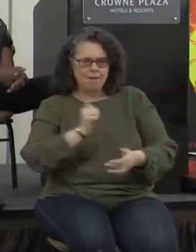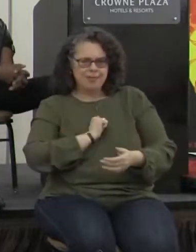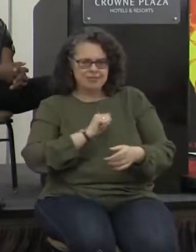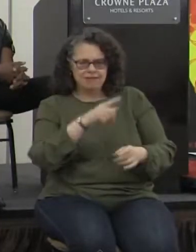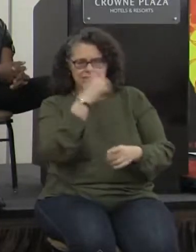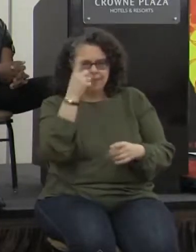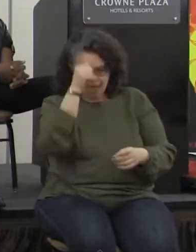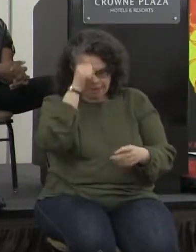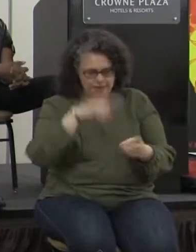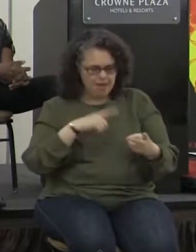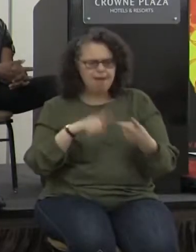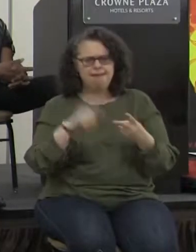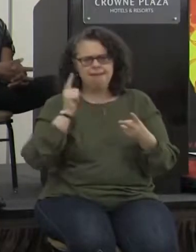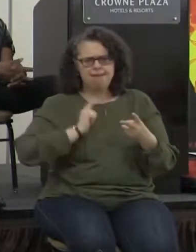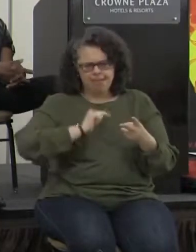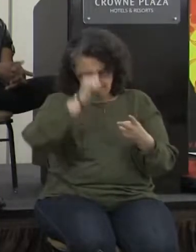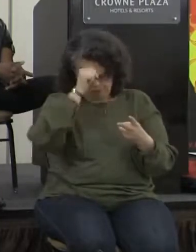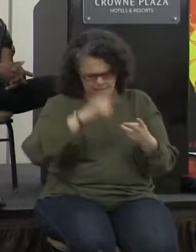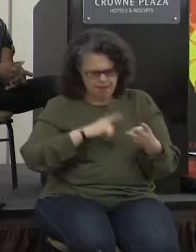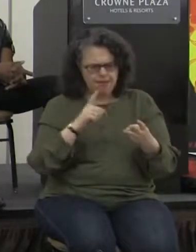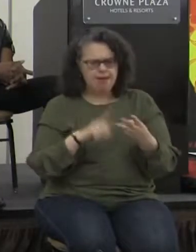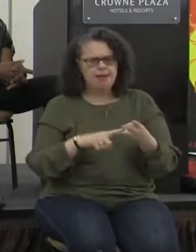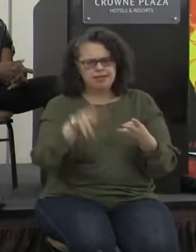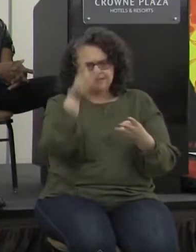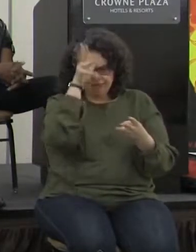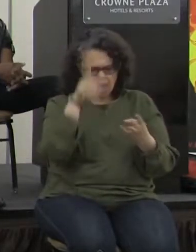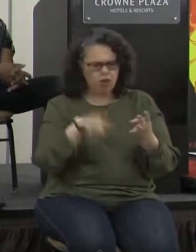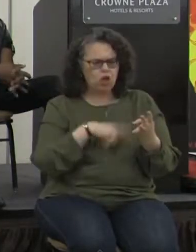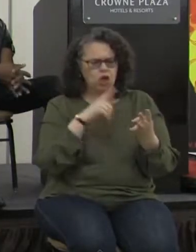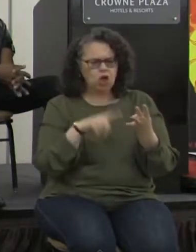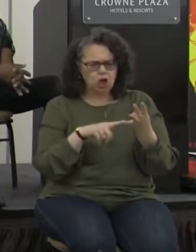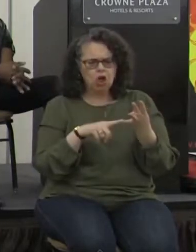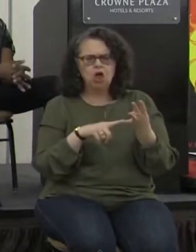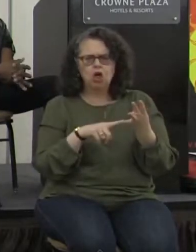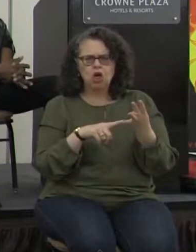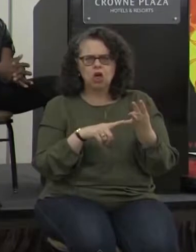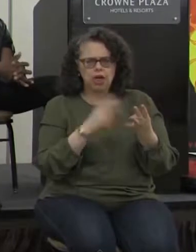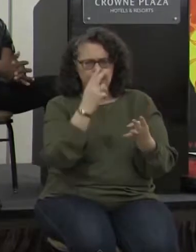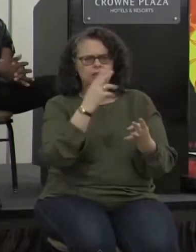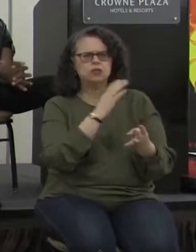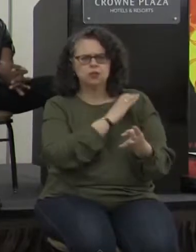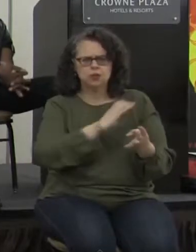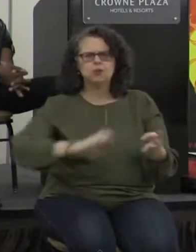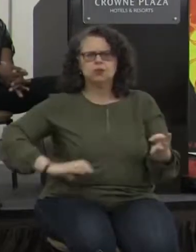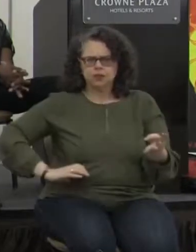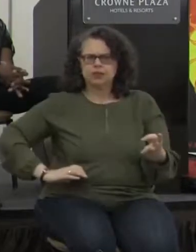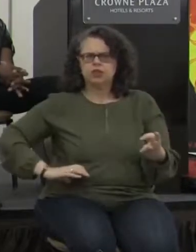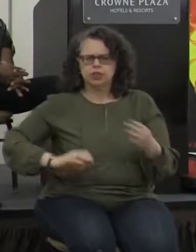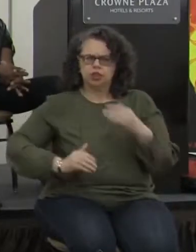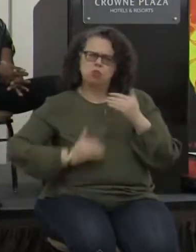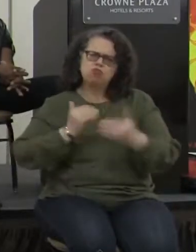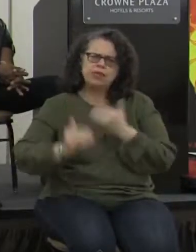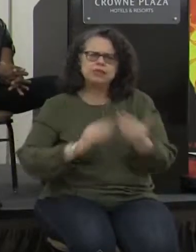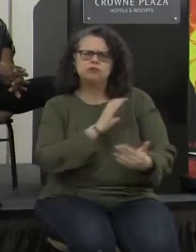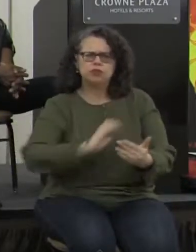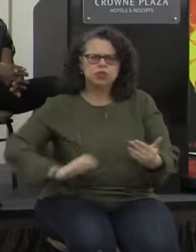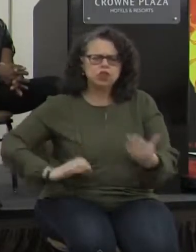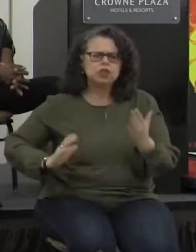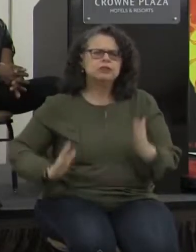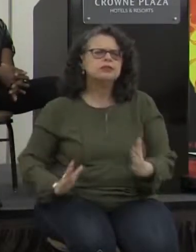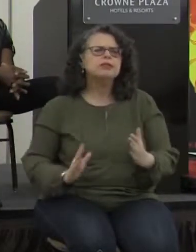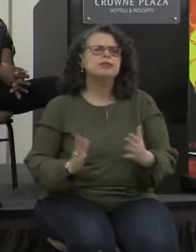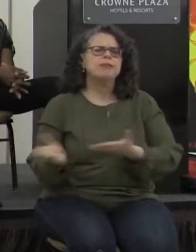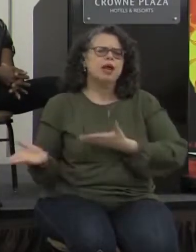myself as a leather man, I bring myself as a father, I bring myself as a Christian, a progressive Christian, I bring myself